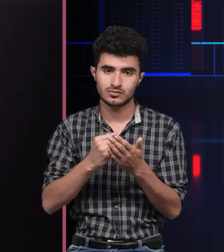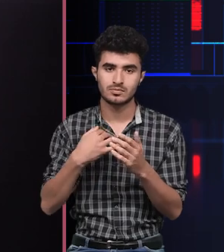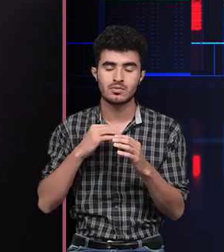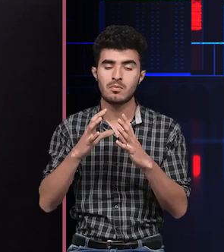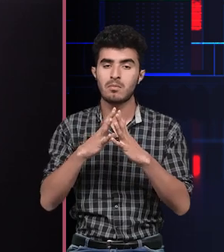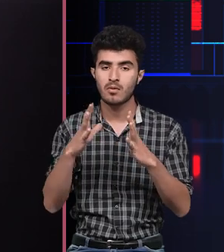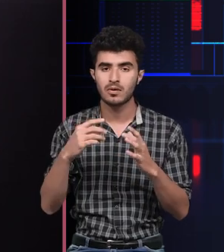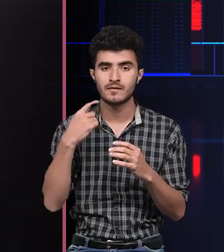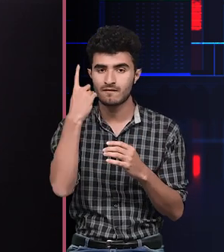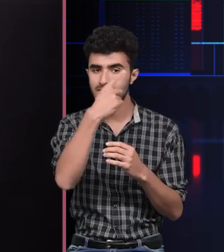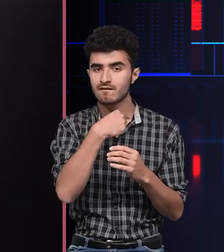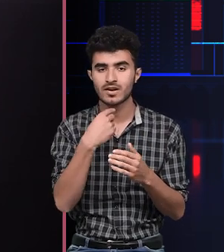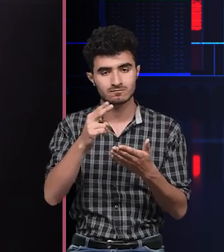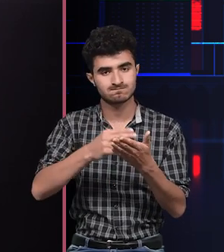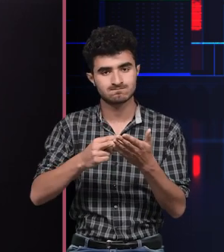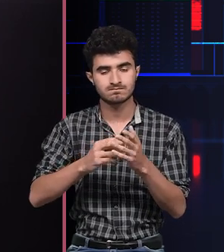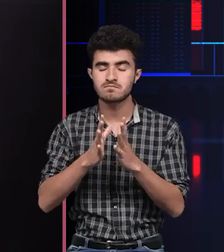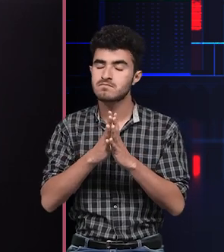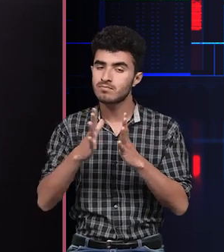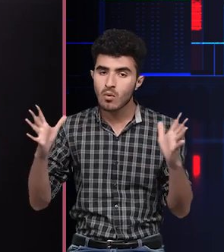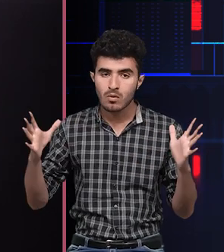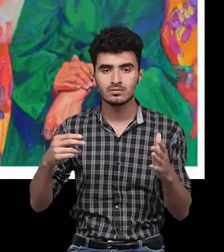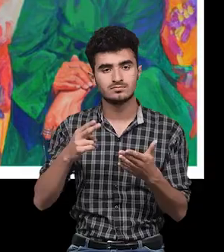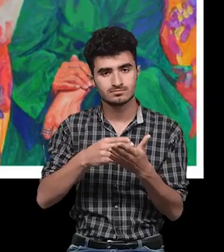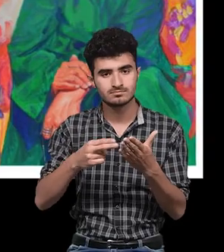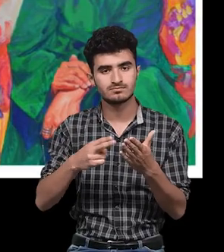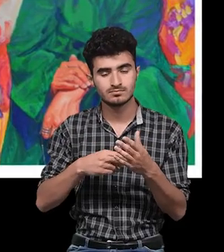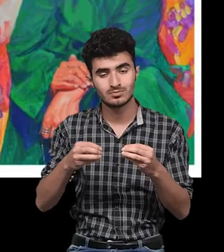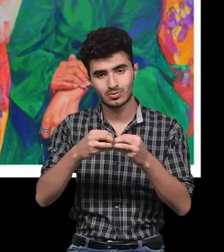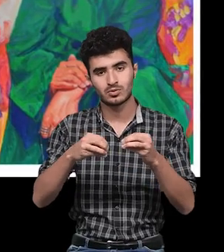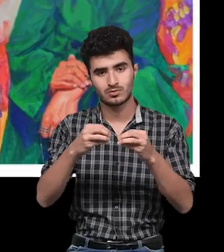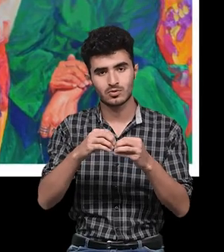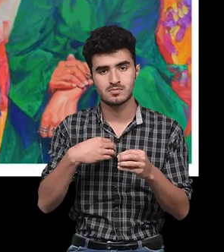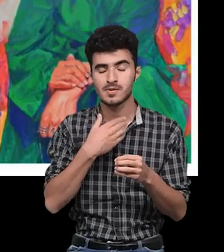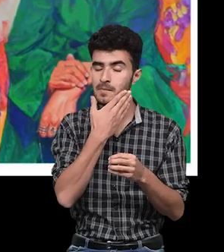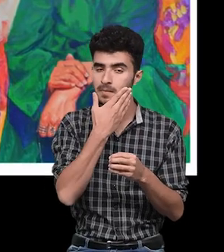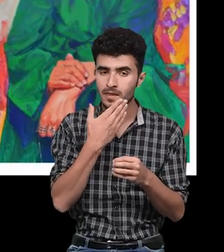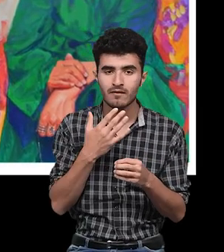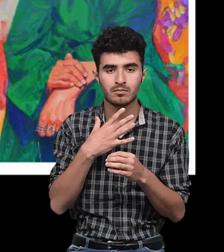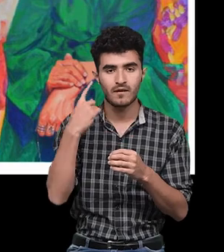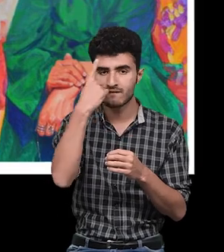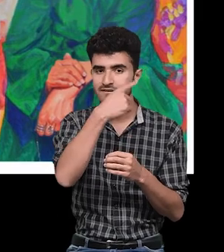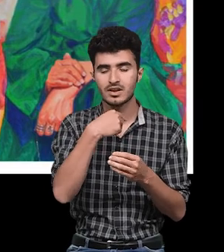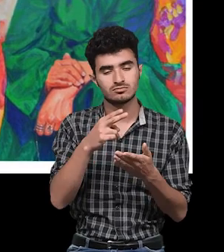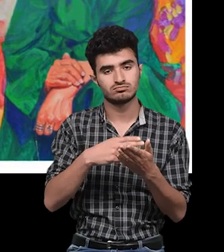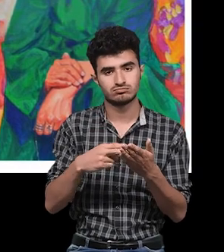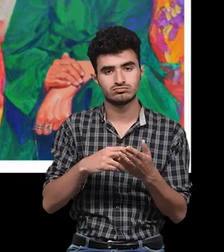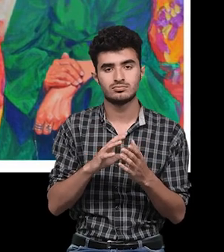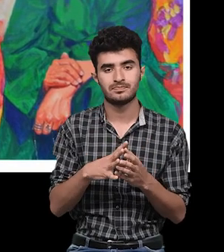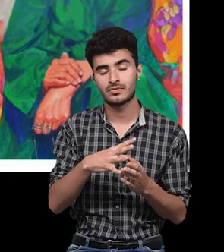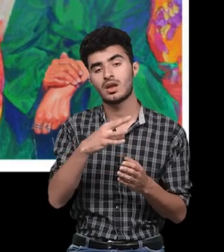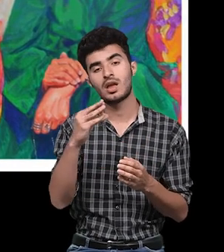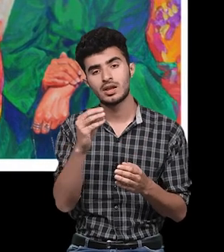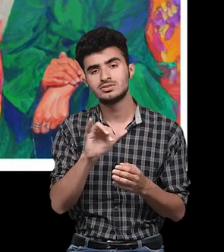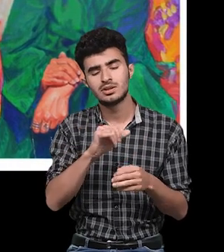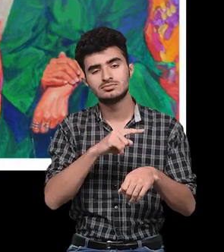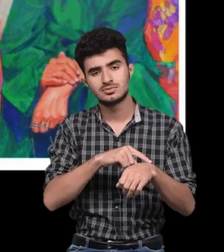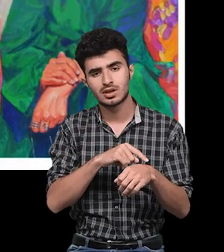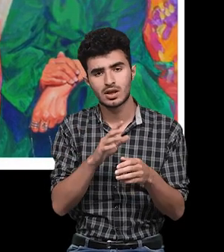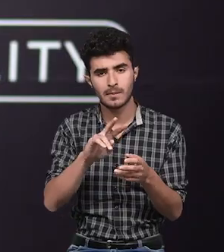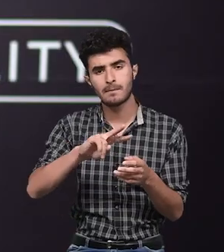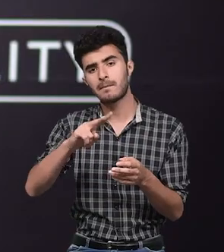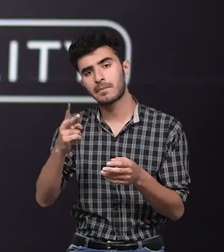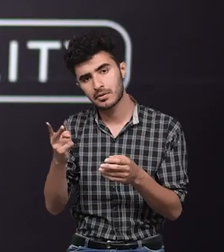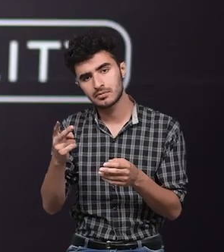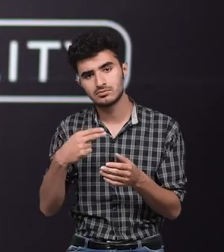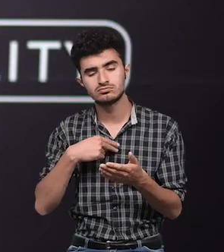because I just cannot get over the human face and the human form. But at the same time, to spring away from that, I also do